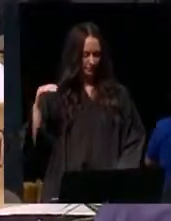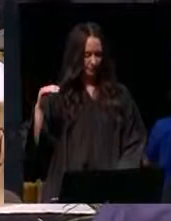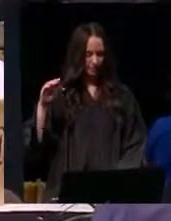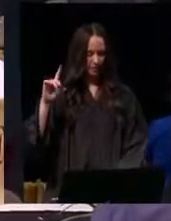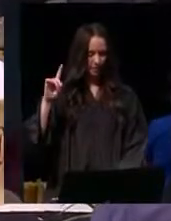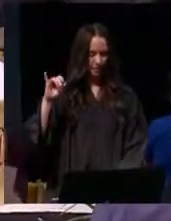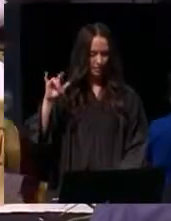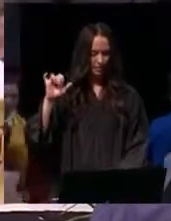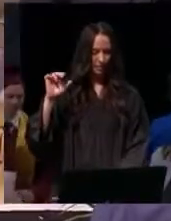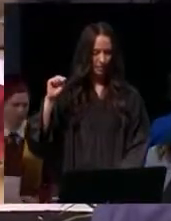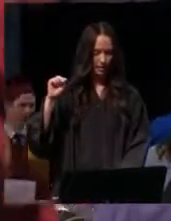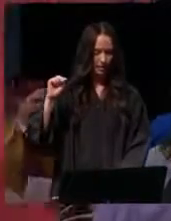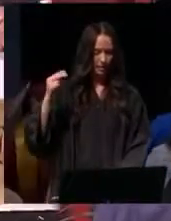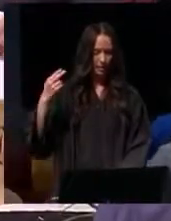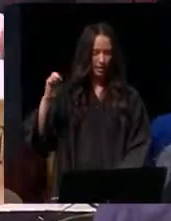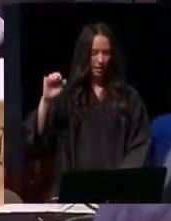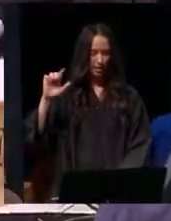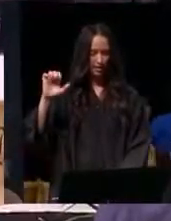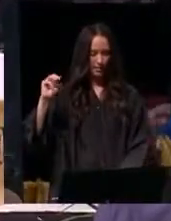Dylan Helm.